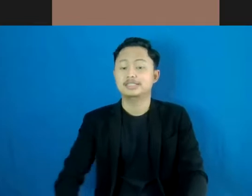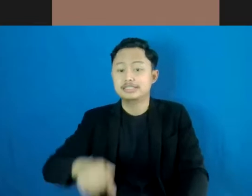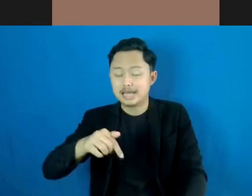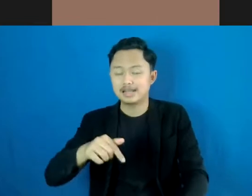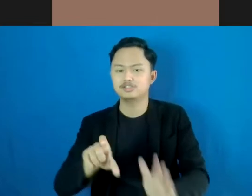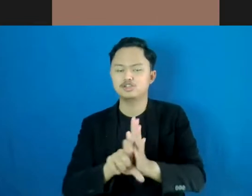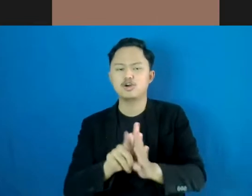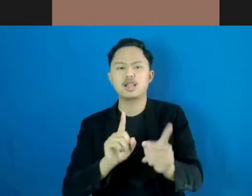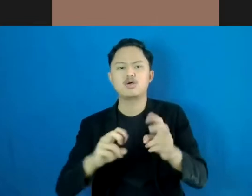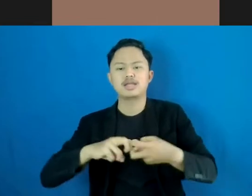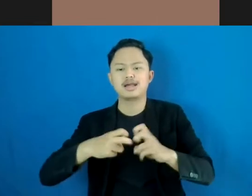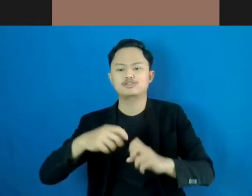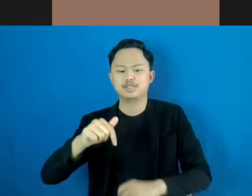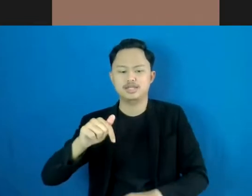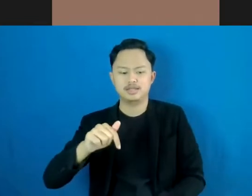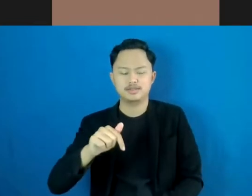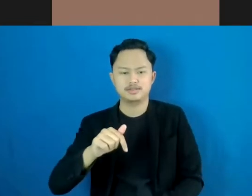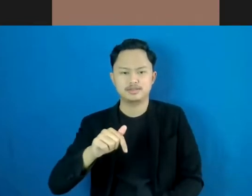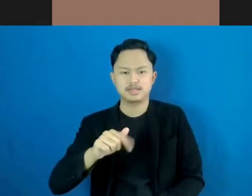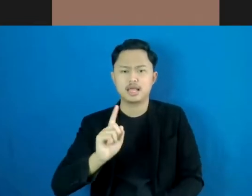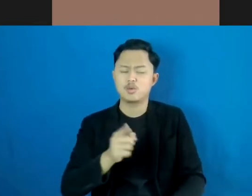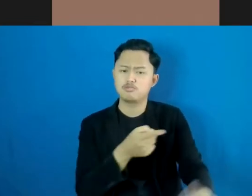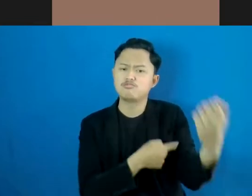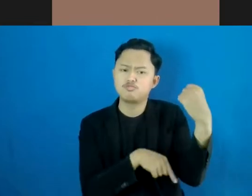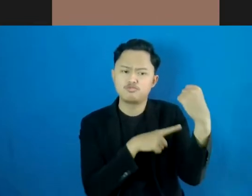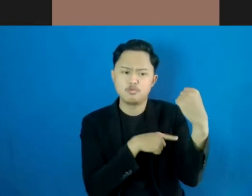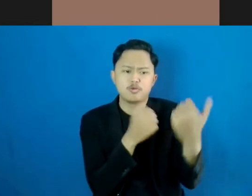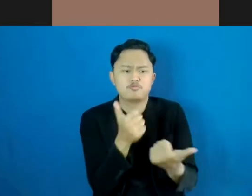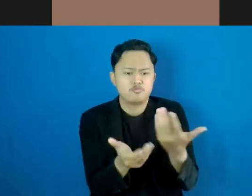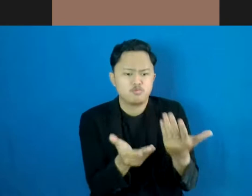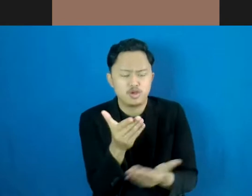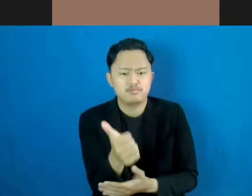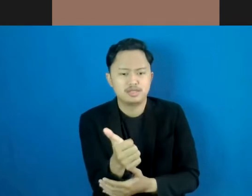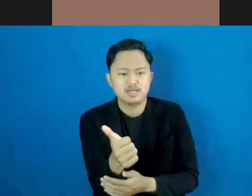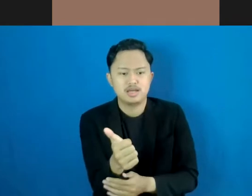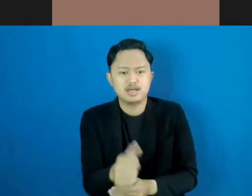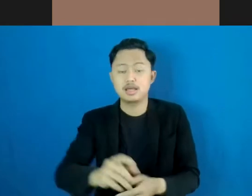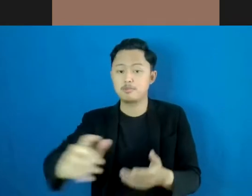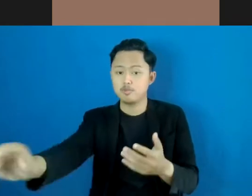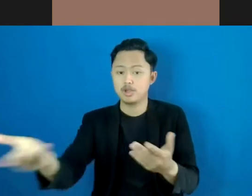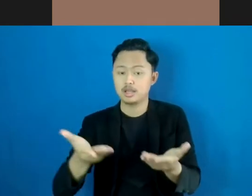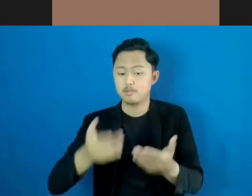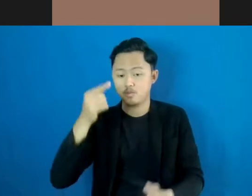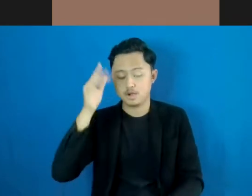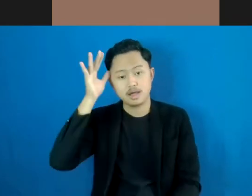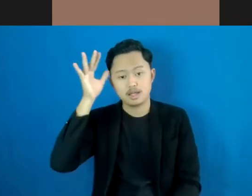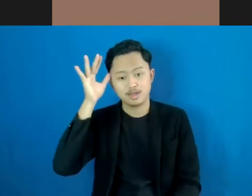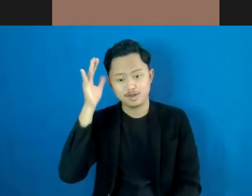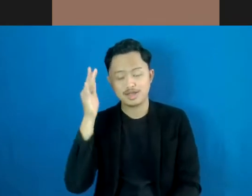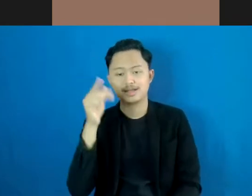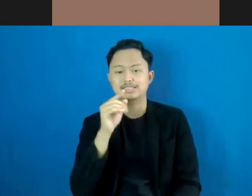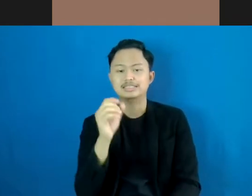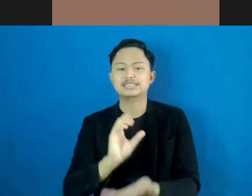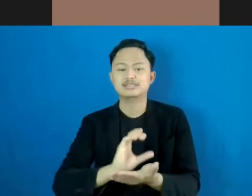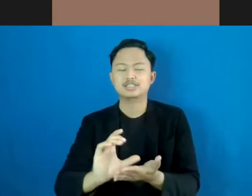any capable investor, you will have to develop capable investors inside the country or